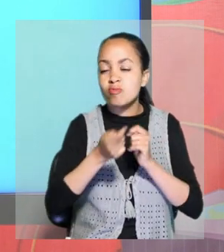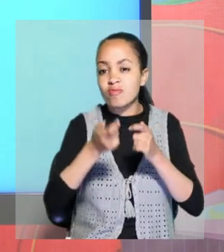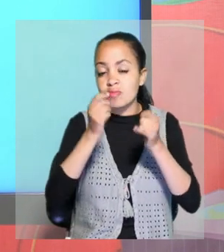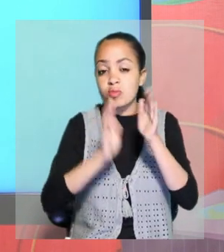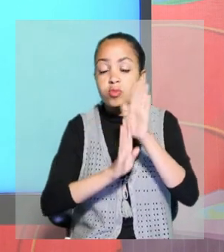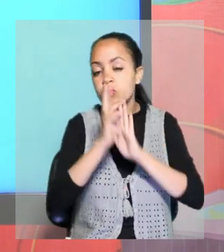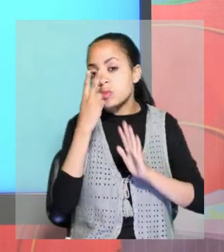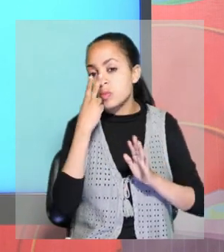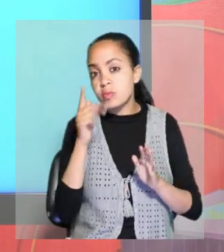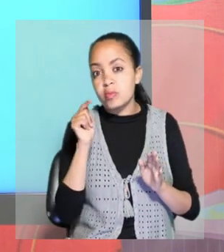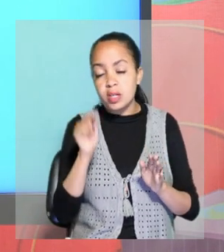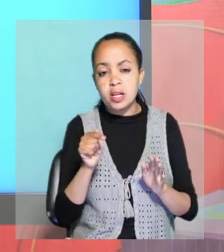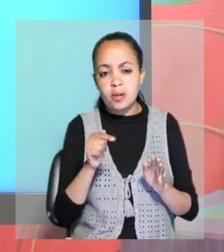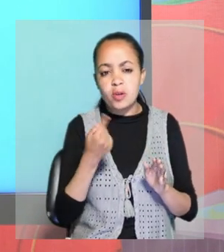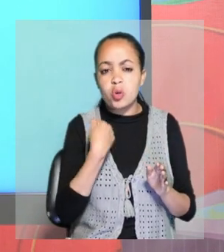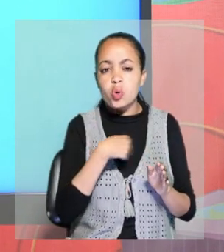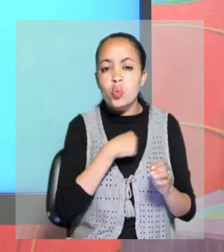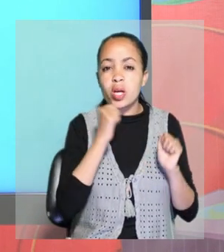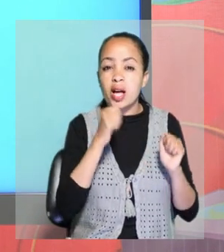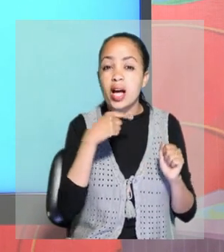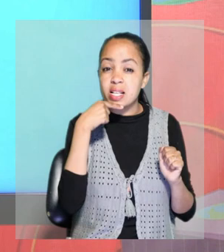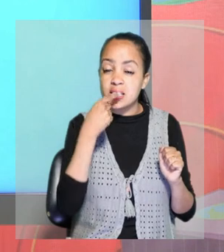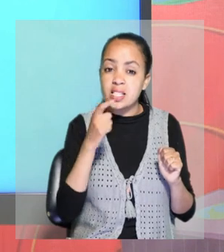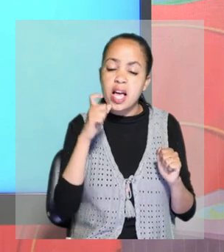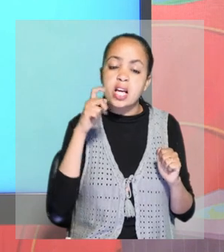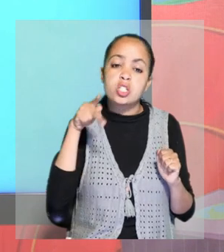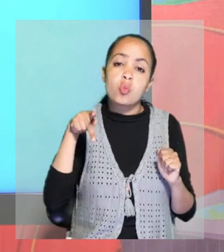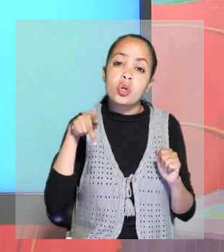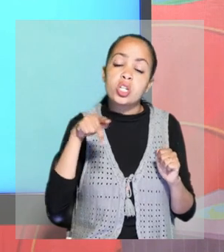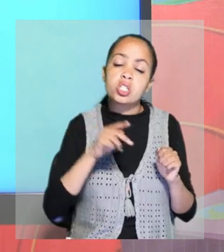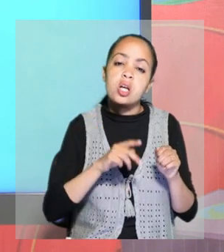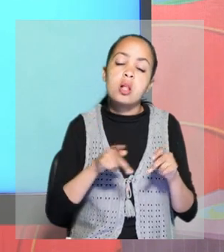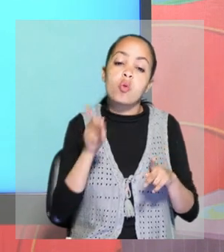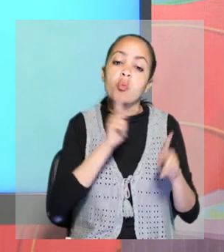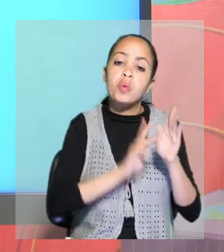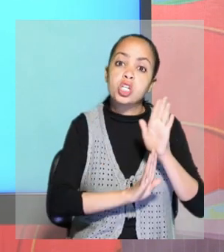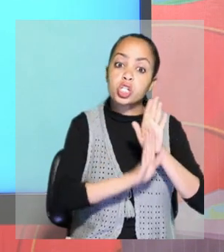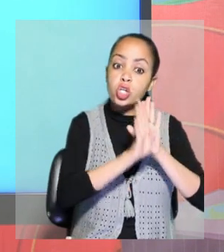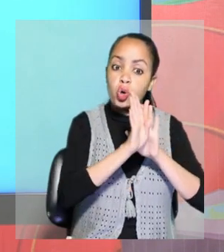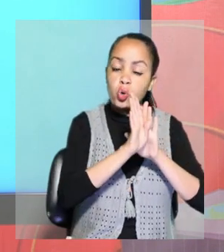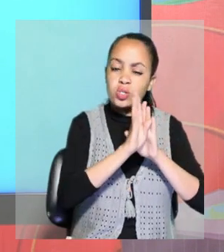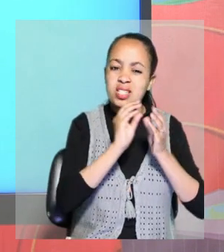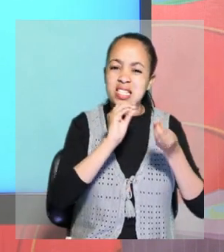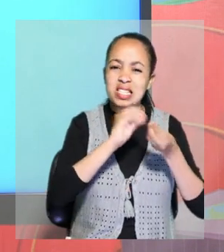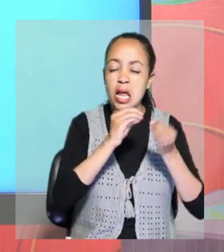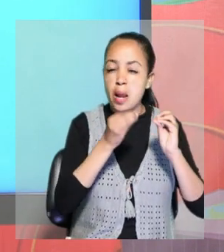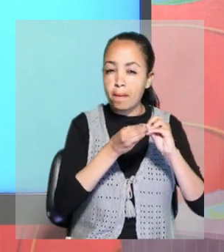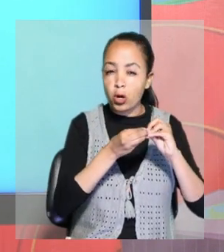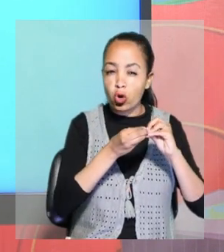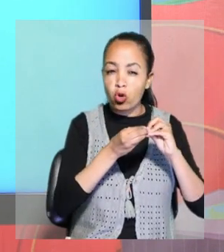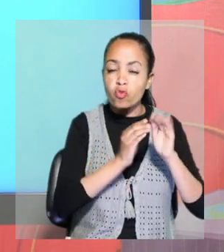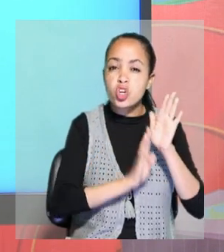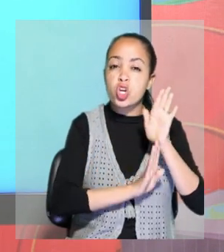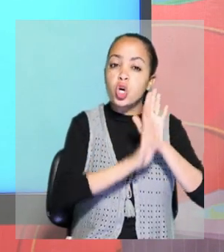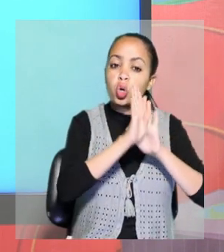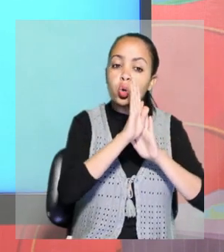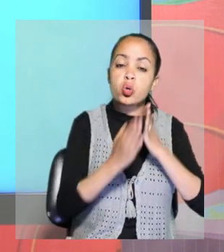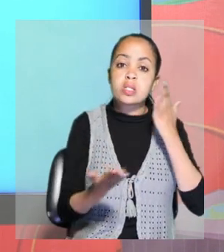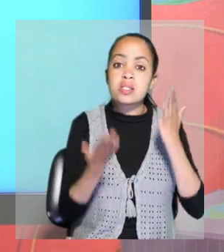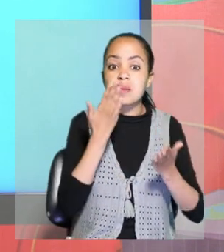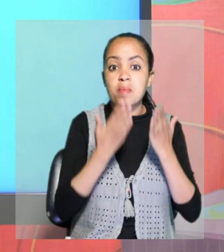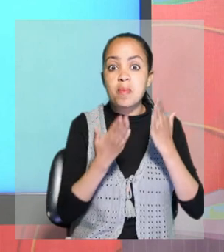Exponential growth here. We can say it is an exponential population growth. The number of growth may